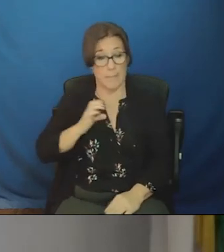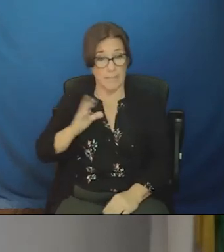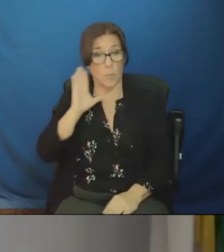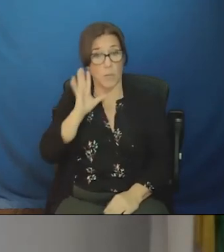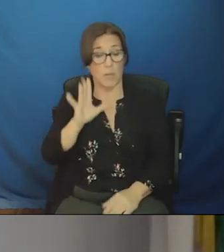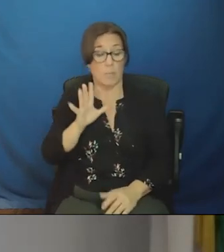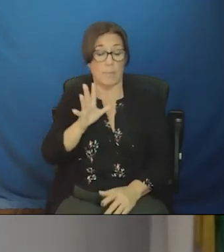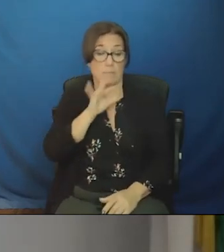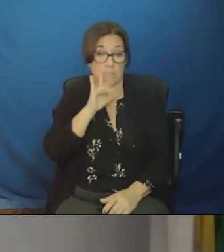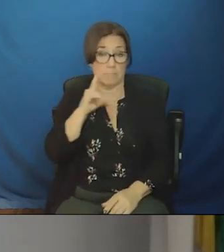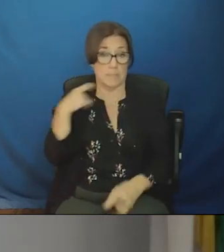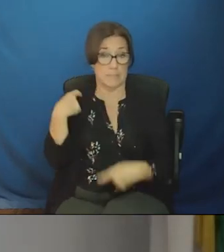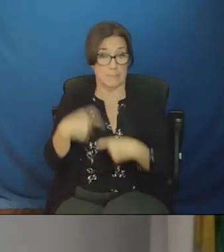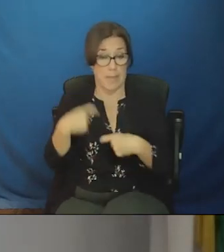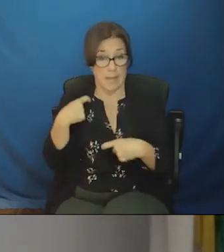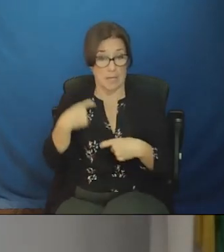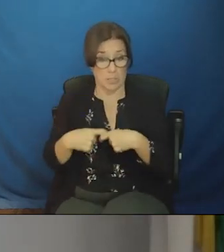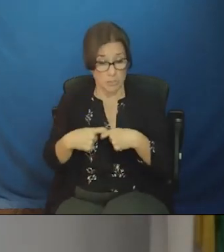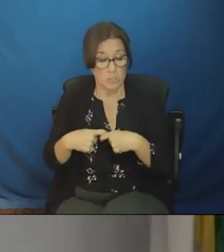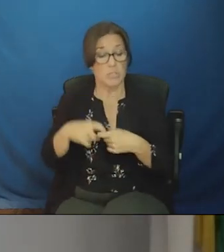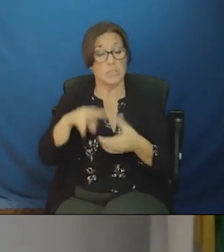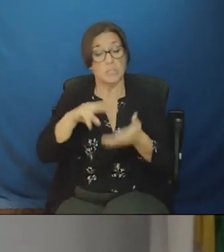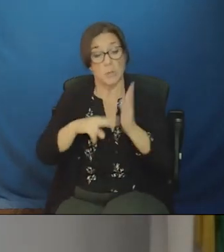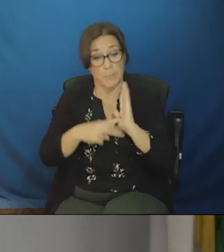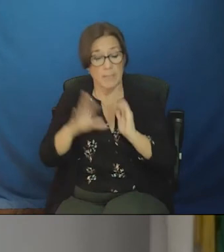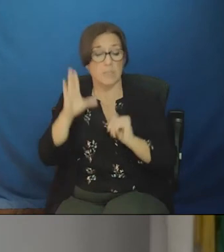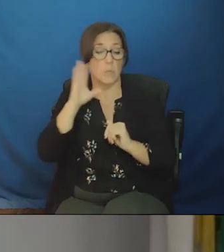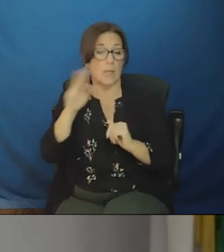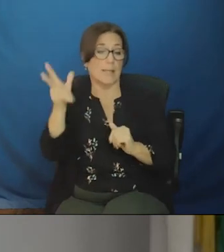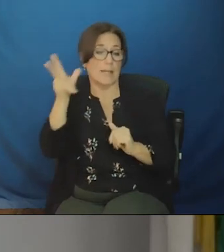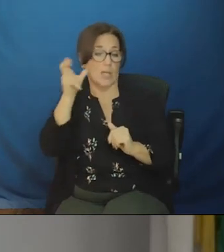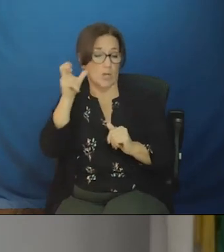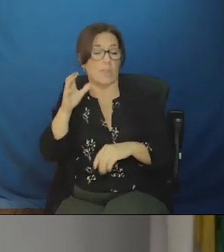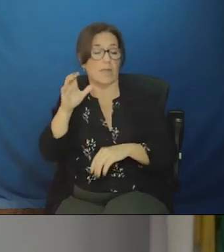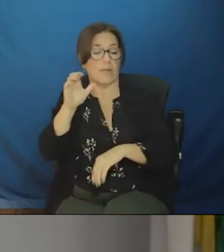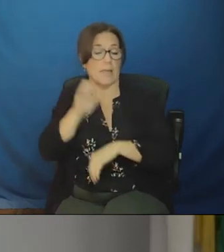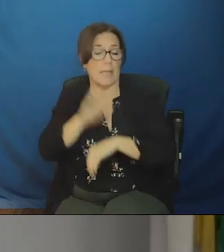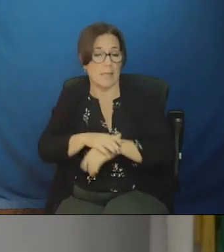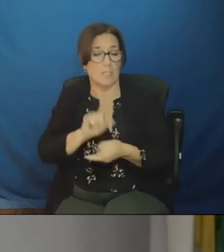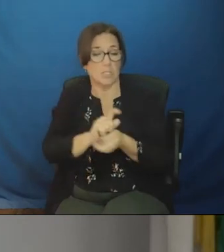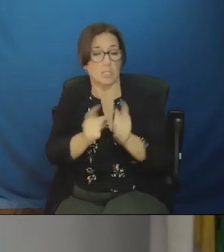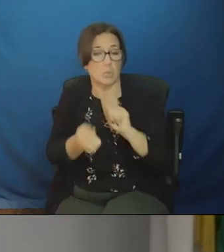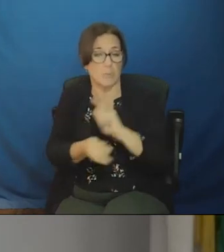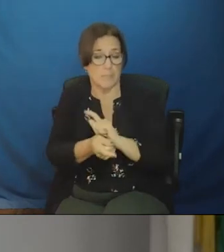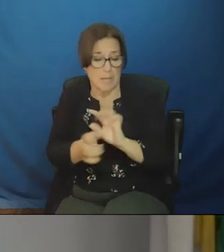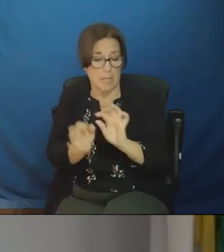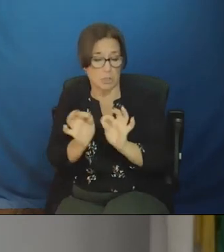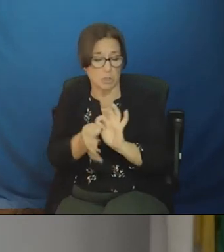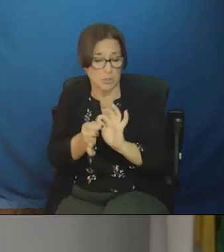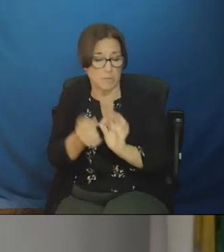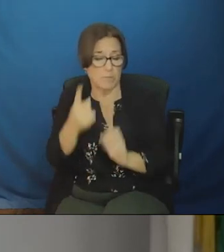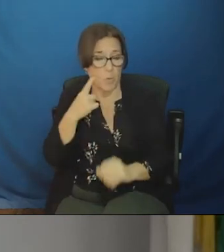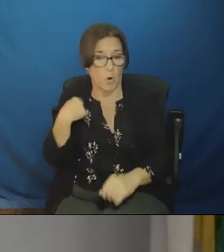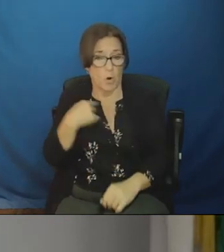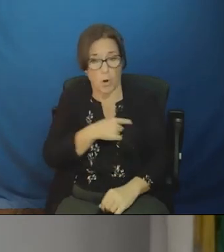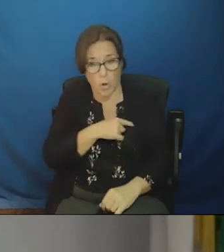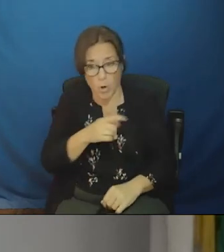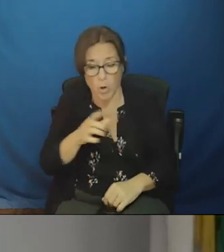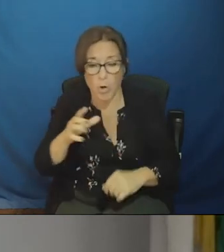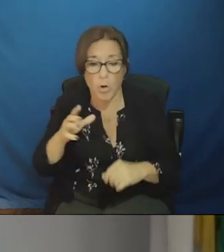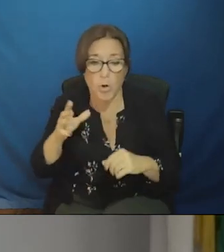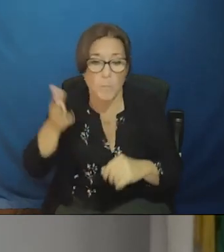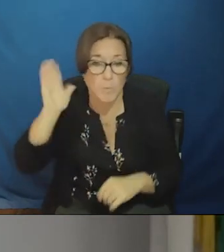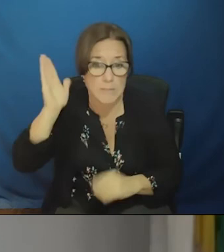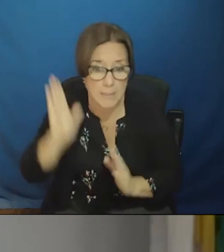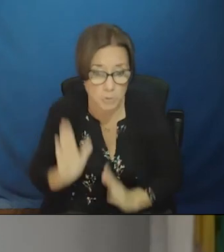room's audio to be playing the English interpretation of our presenters and a comment to all of our attendees on Zoom.